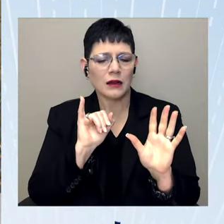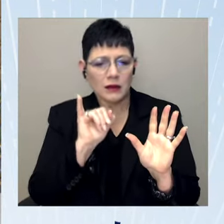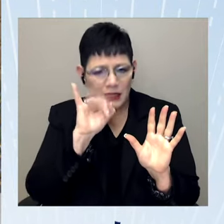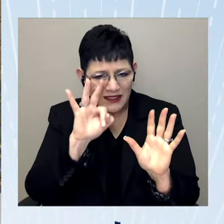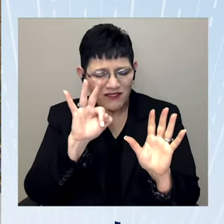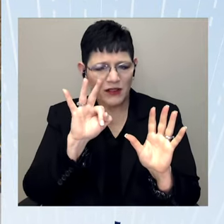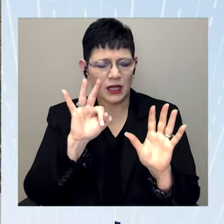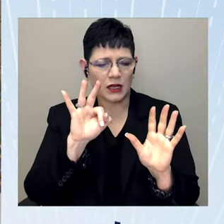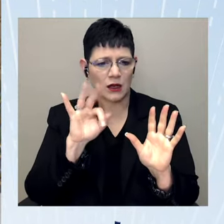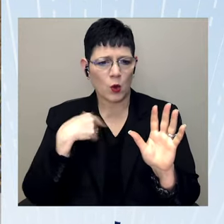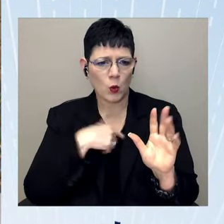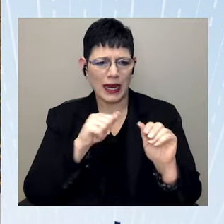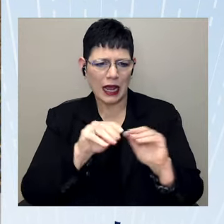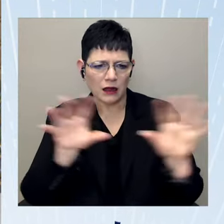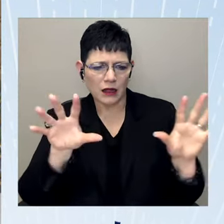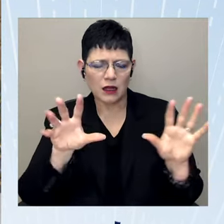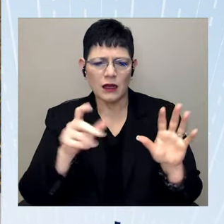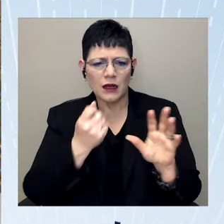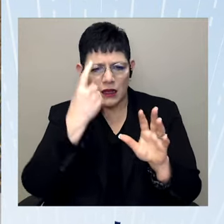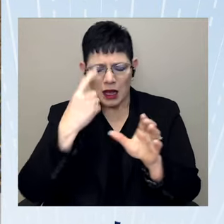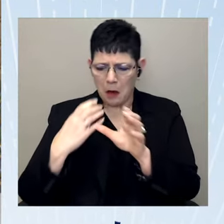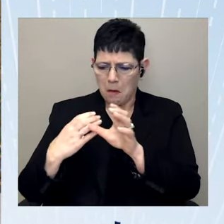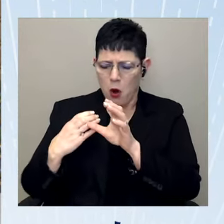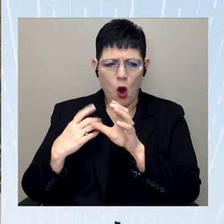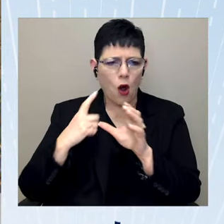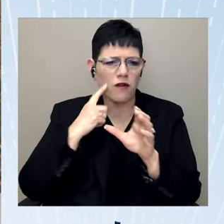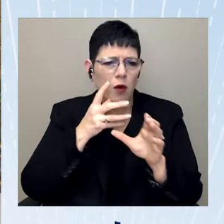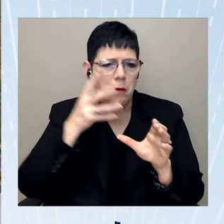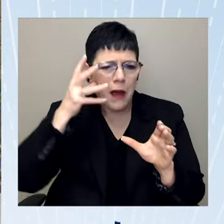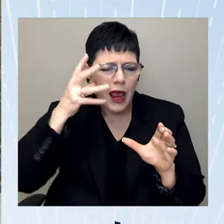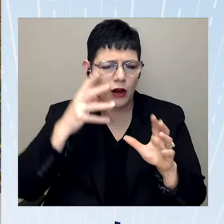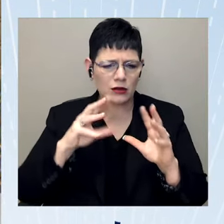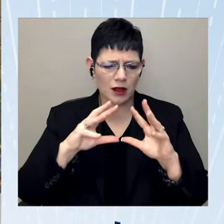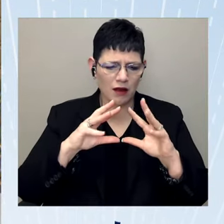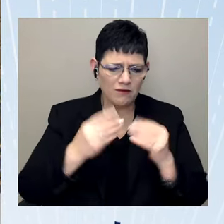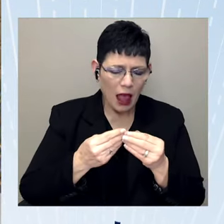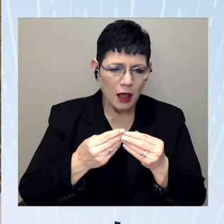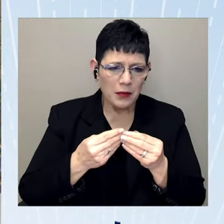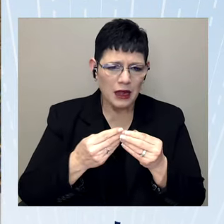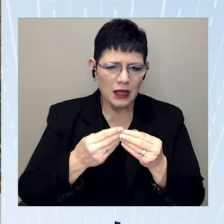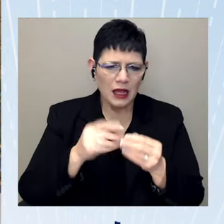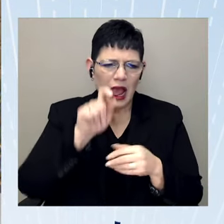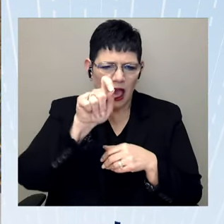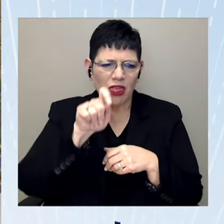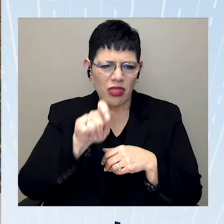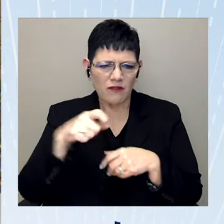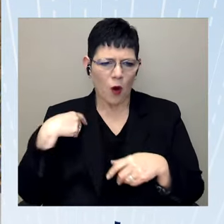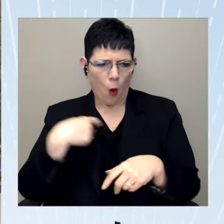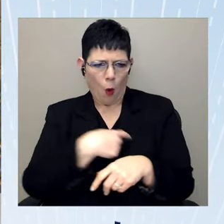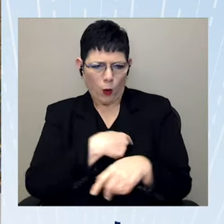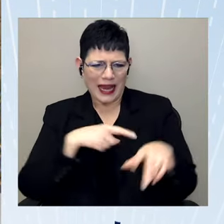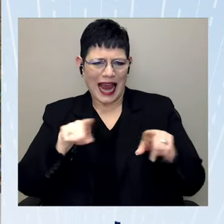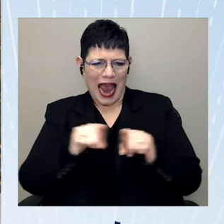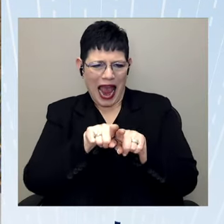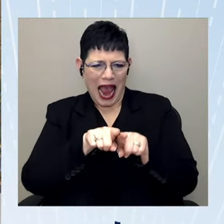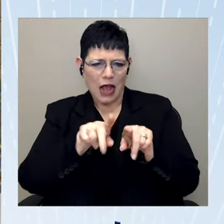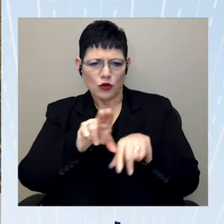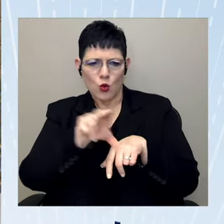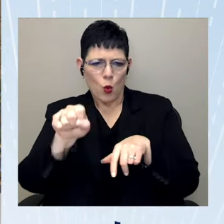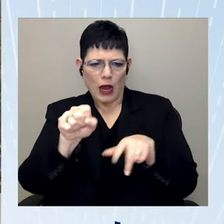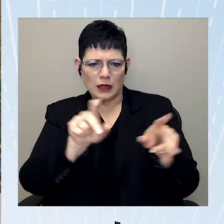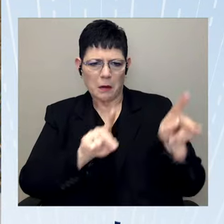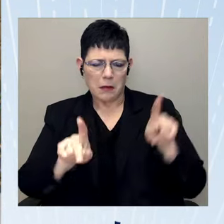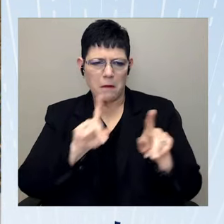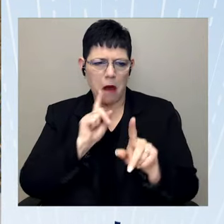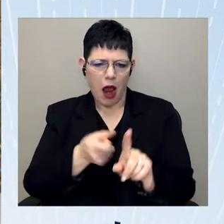it's a burden for parents, but it's a burden for all of us. Other countries are very clear that these are national